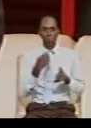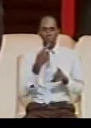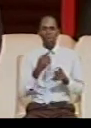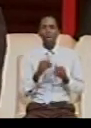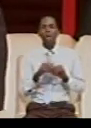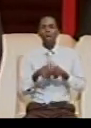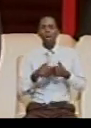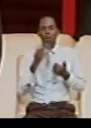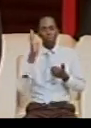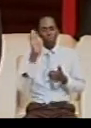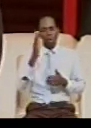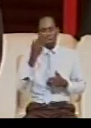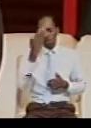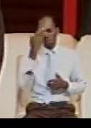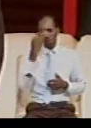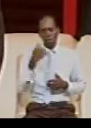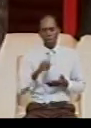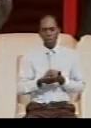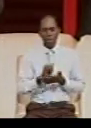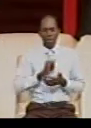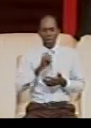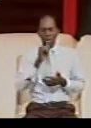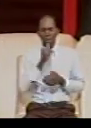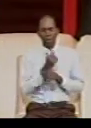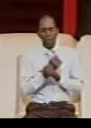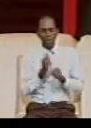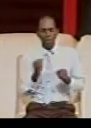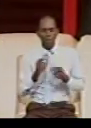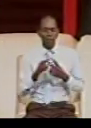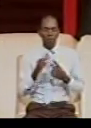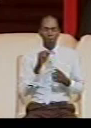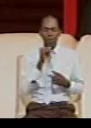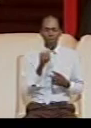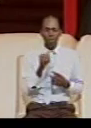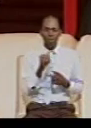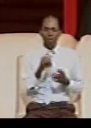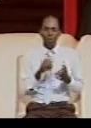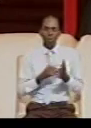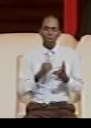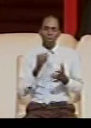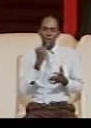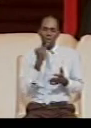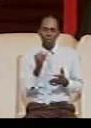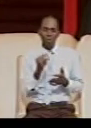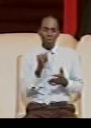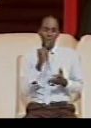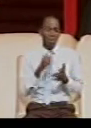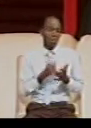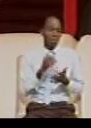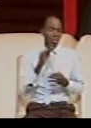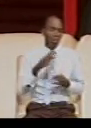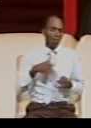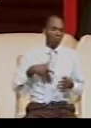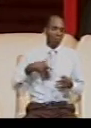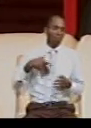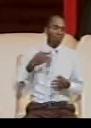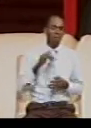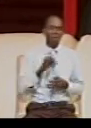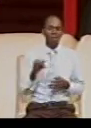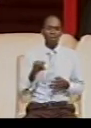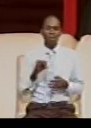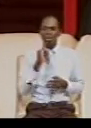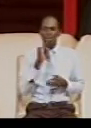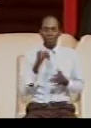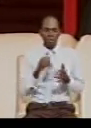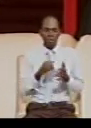know whether I'm born again or not? Is it by feeling? Is it by flash of light? Is it